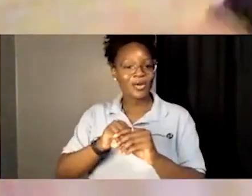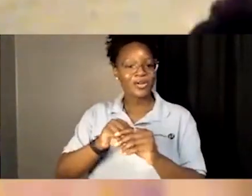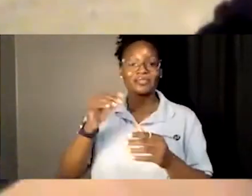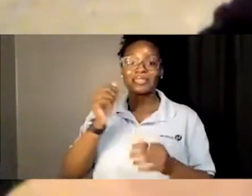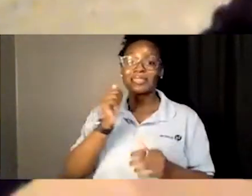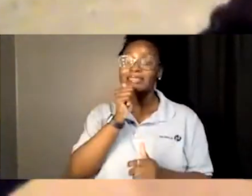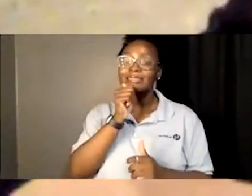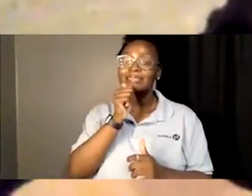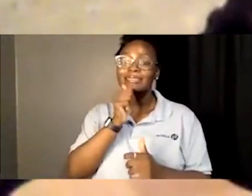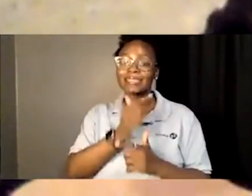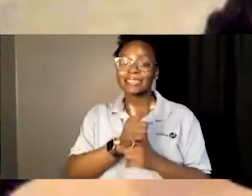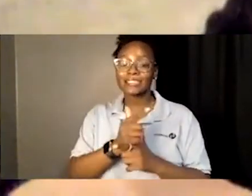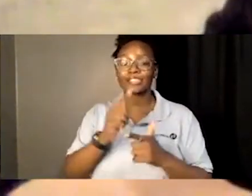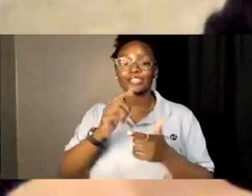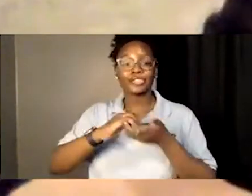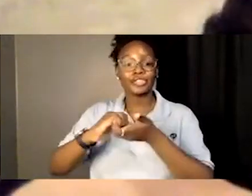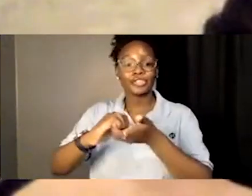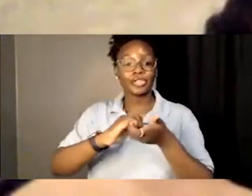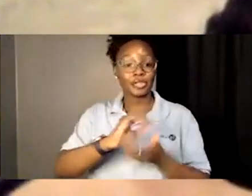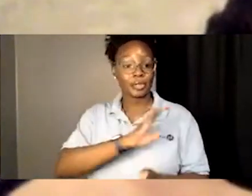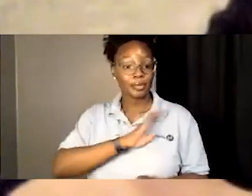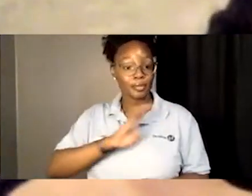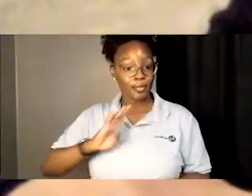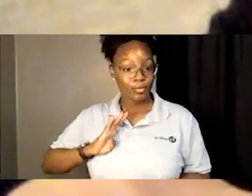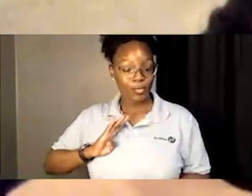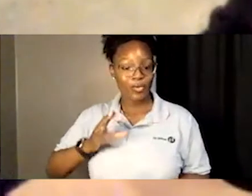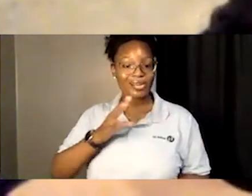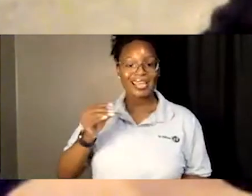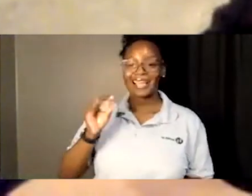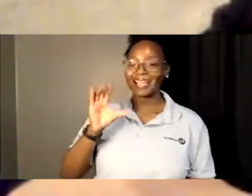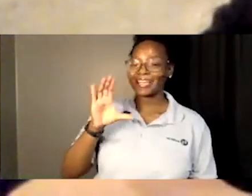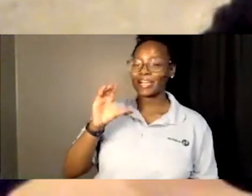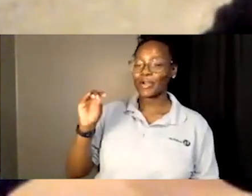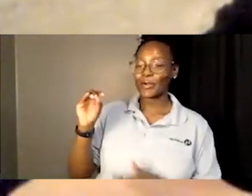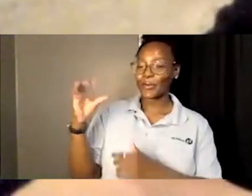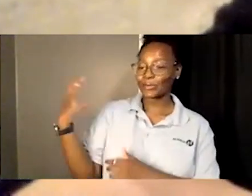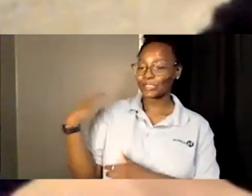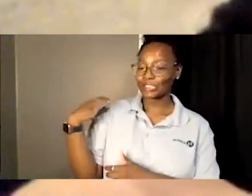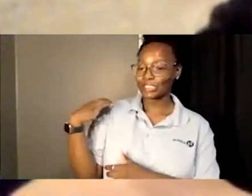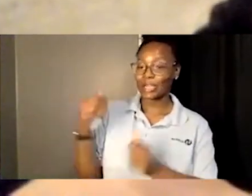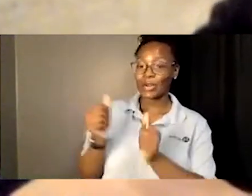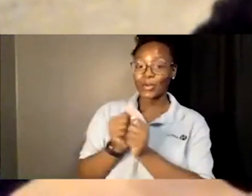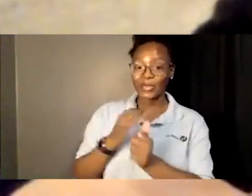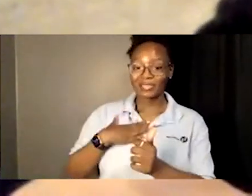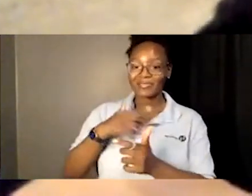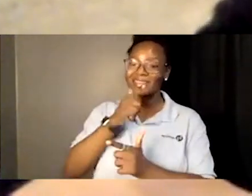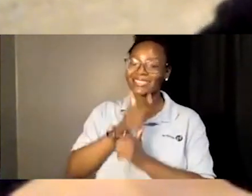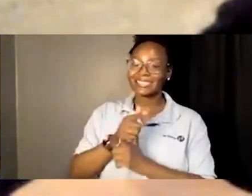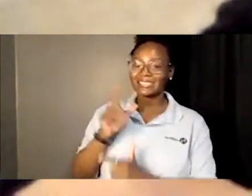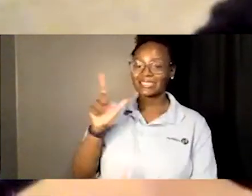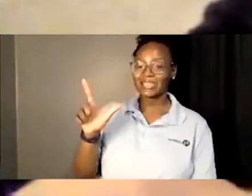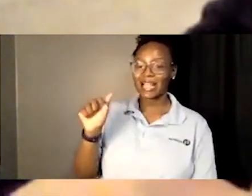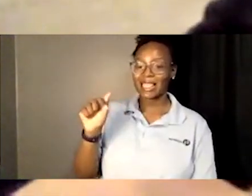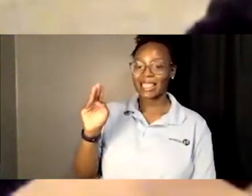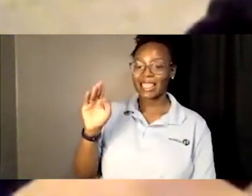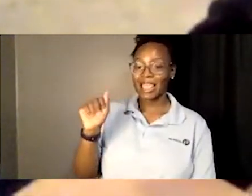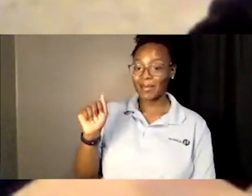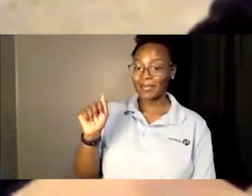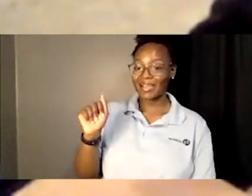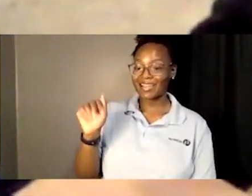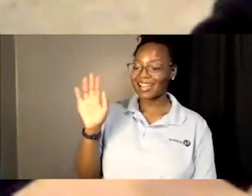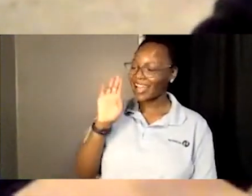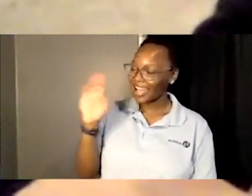the recently established Israel-Palestine Committee with my sister Lema. Hi, Lema.